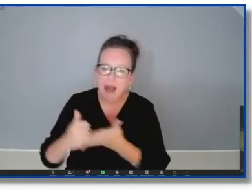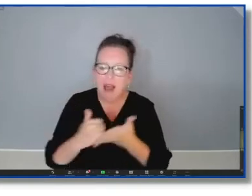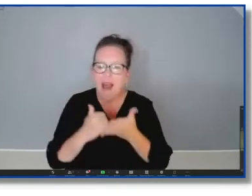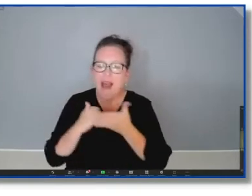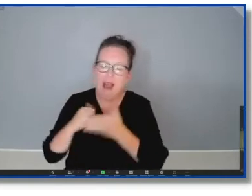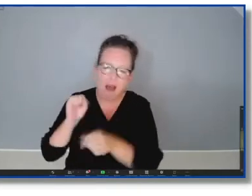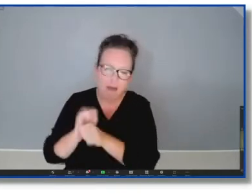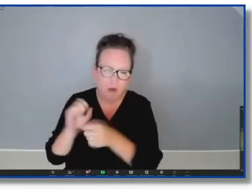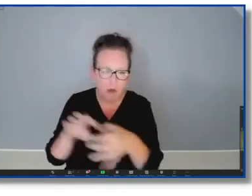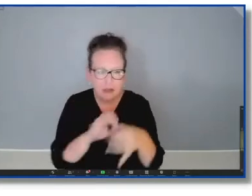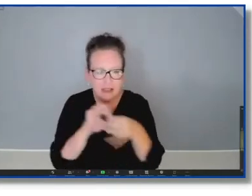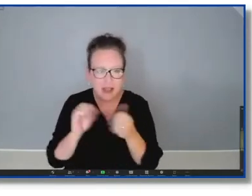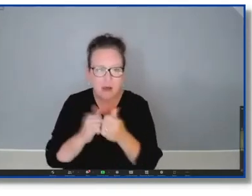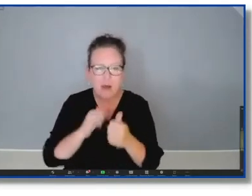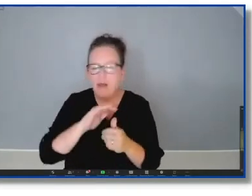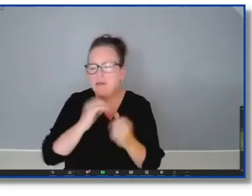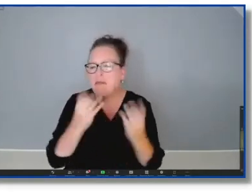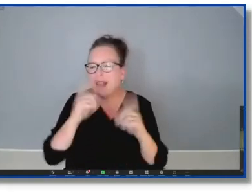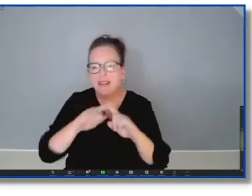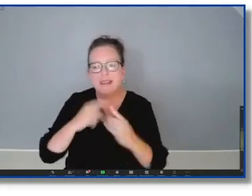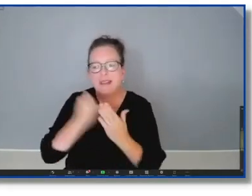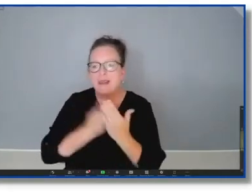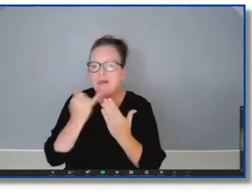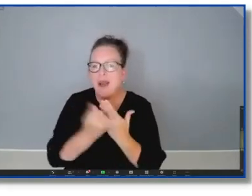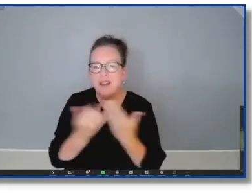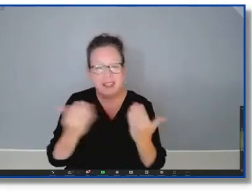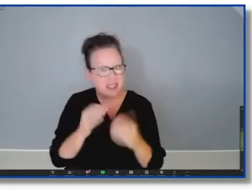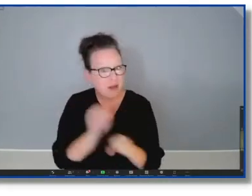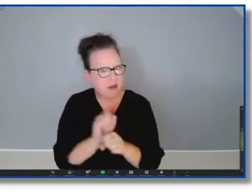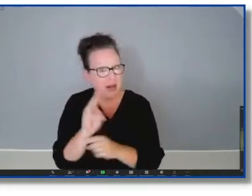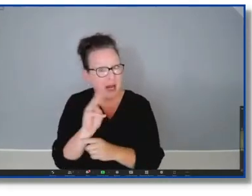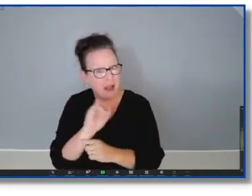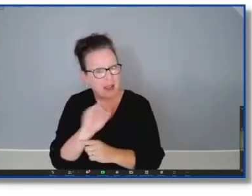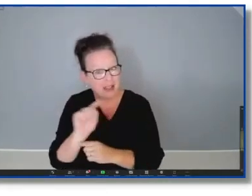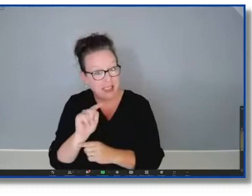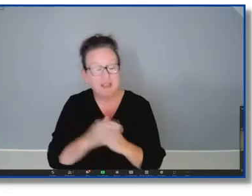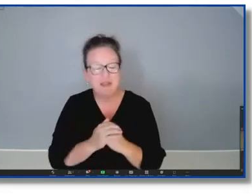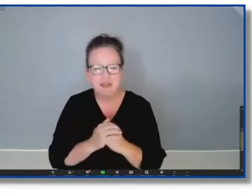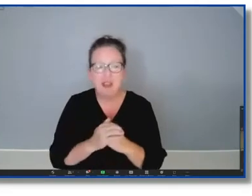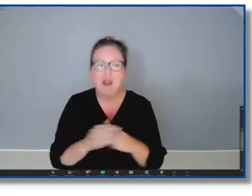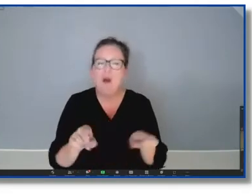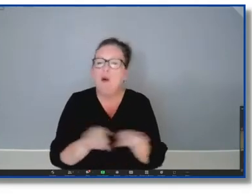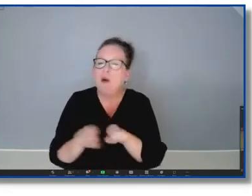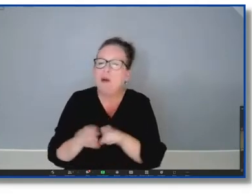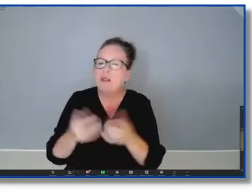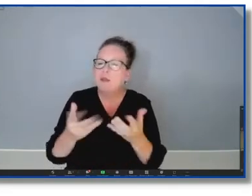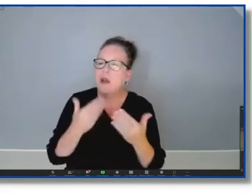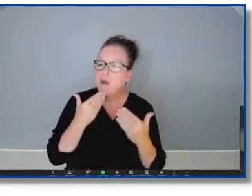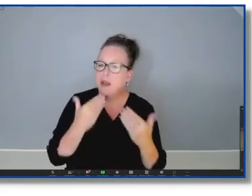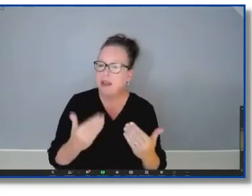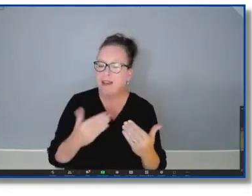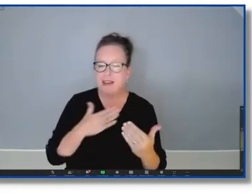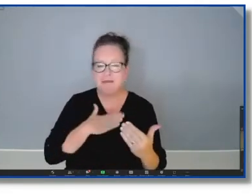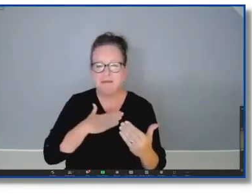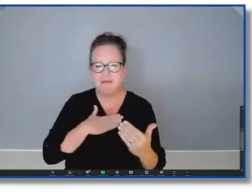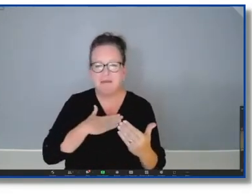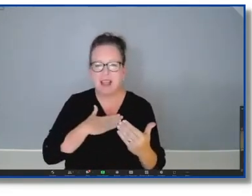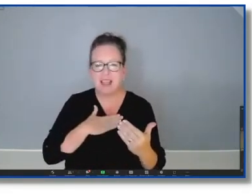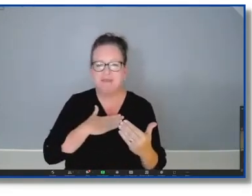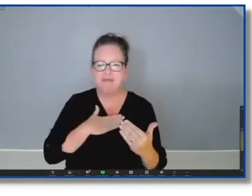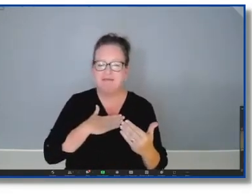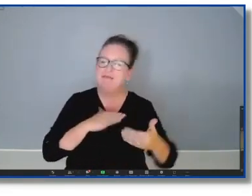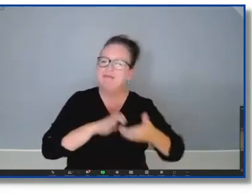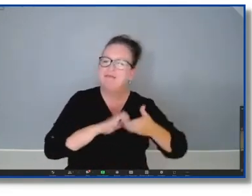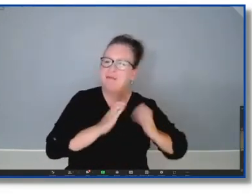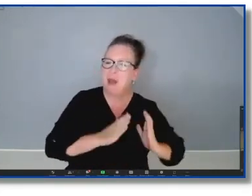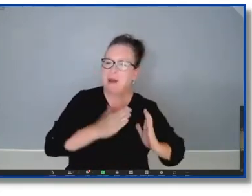my time at MIT. And finally, I would like to thank my partner, husband, an artist